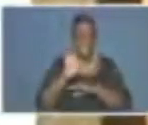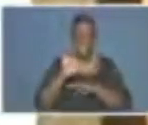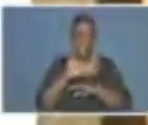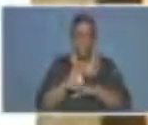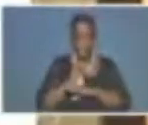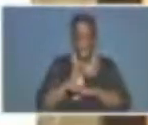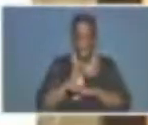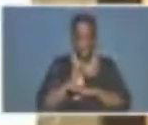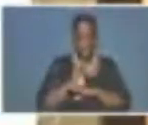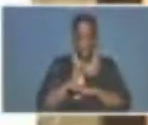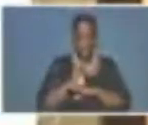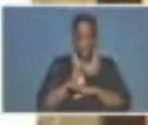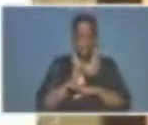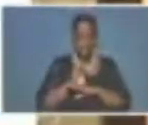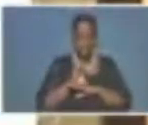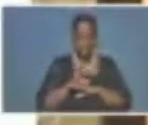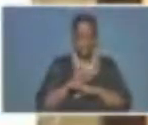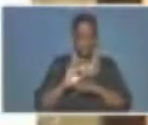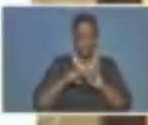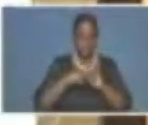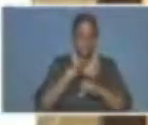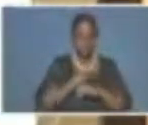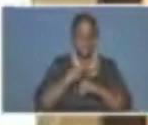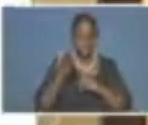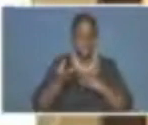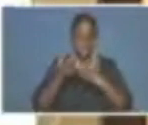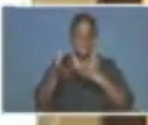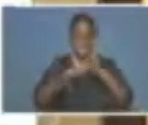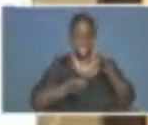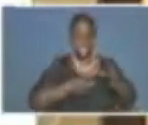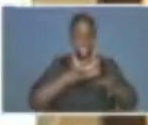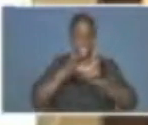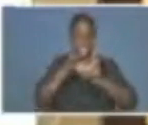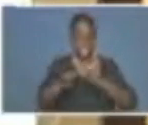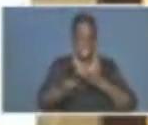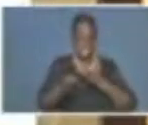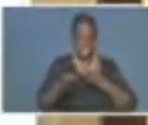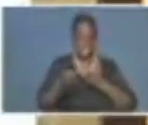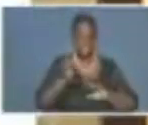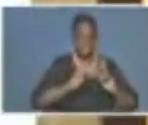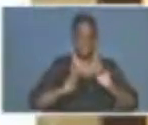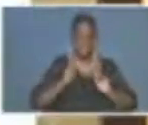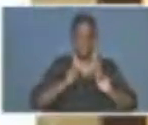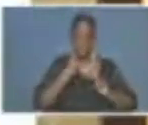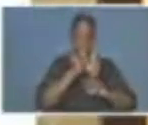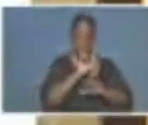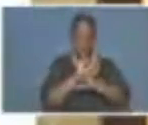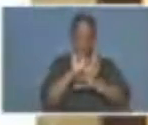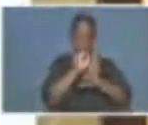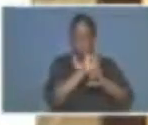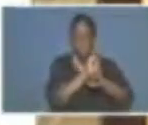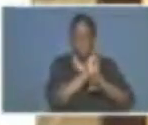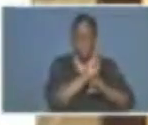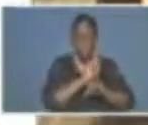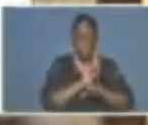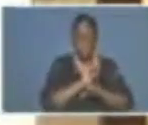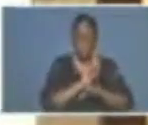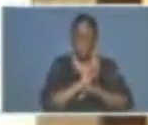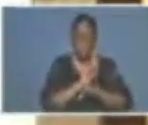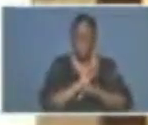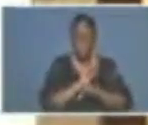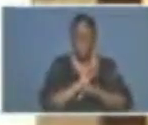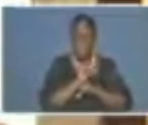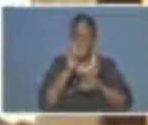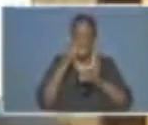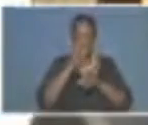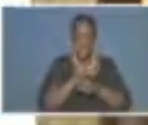group such as this to exchange ideas and to help persons who are working on policy issues in the region get the